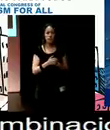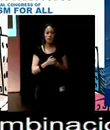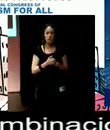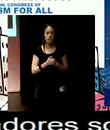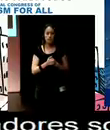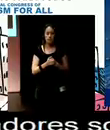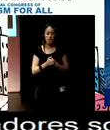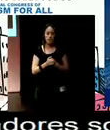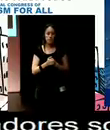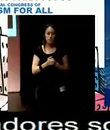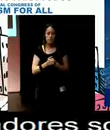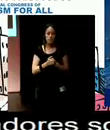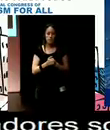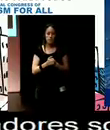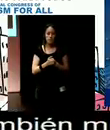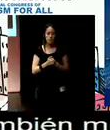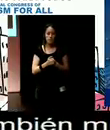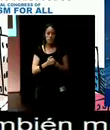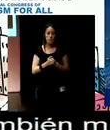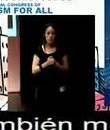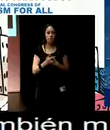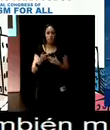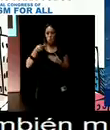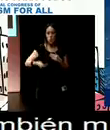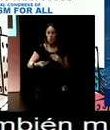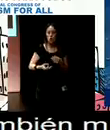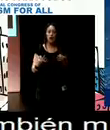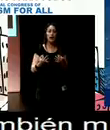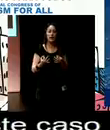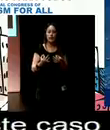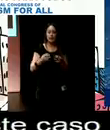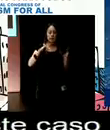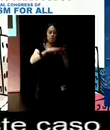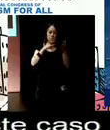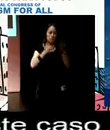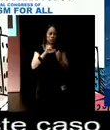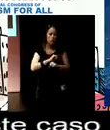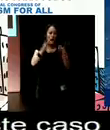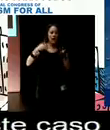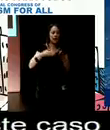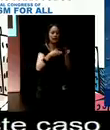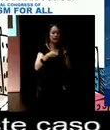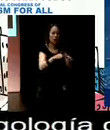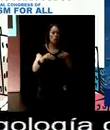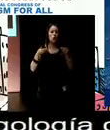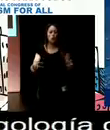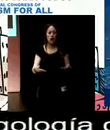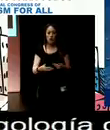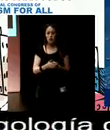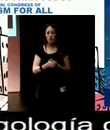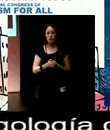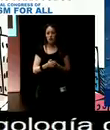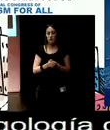In this case, it is important to have a clear methodology to create and maintain an